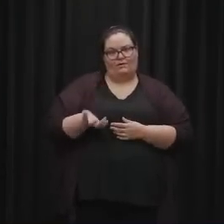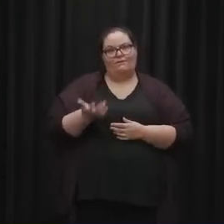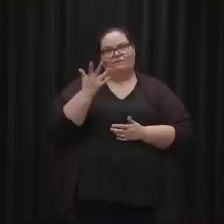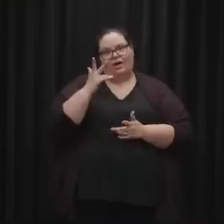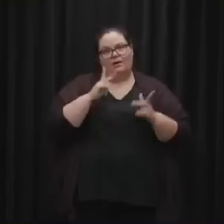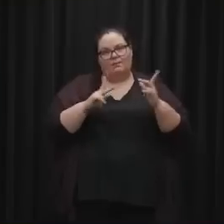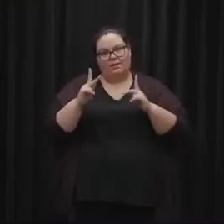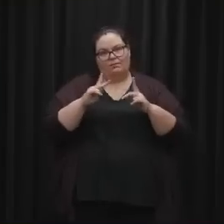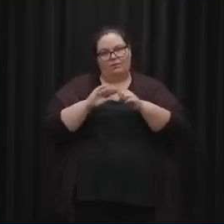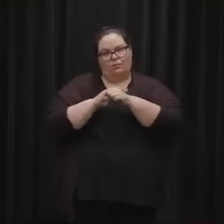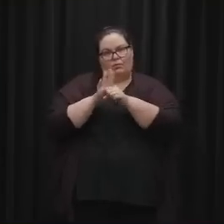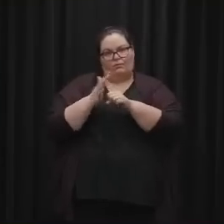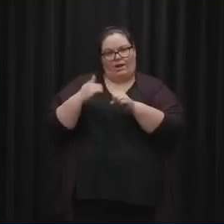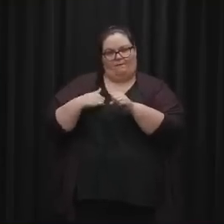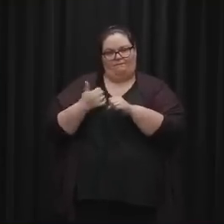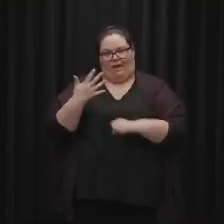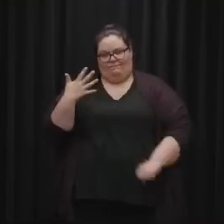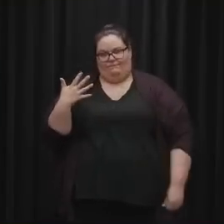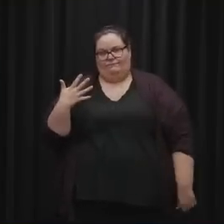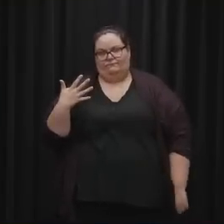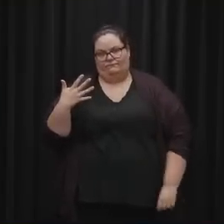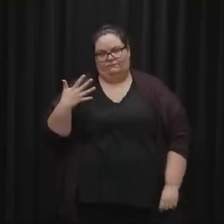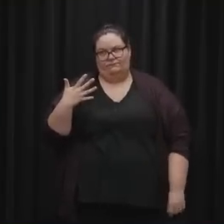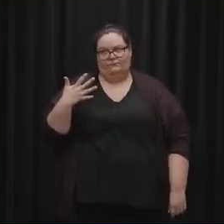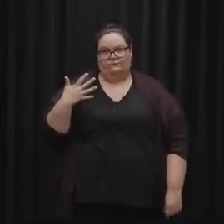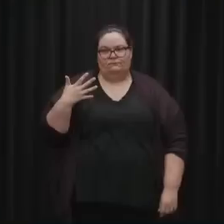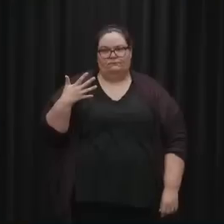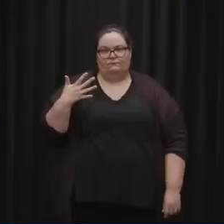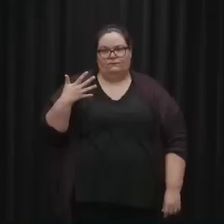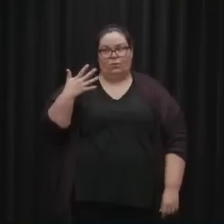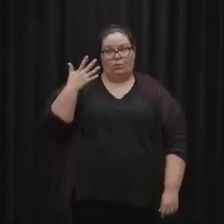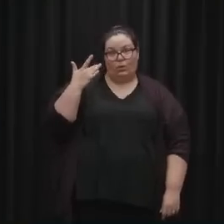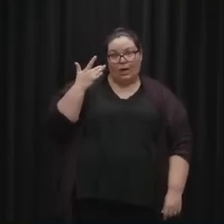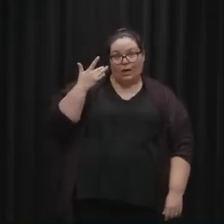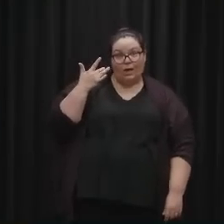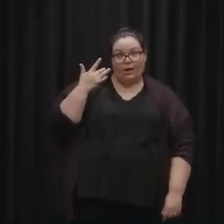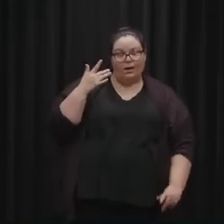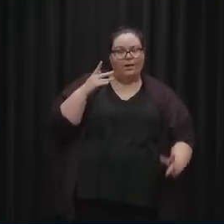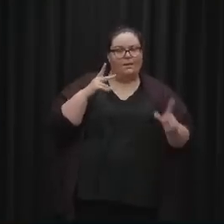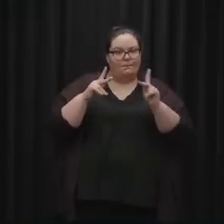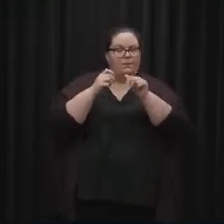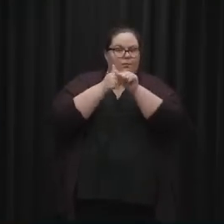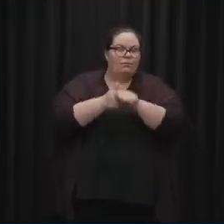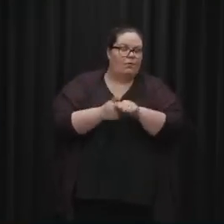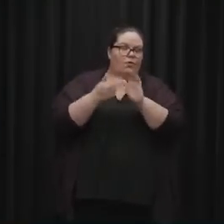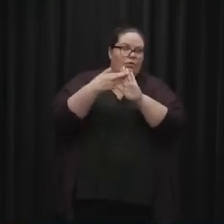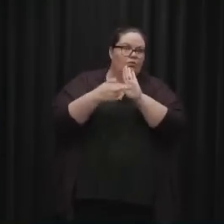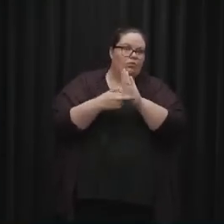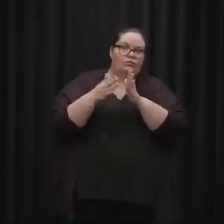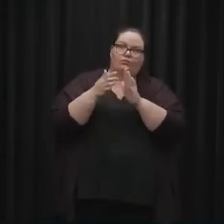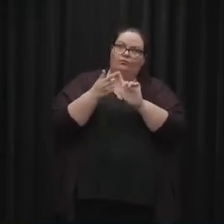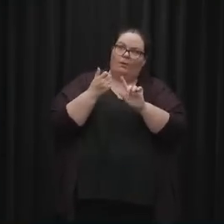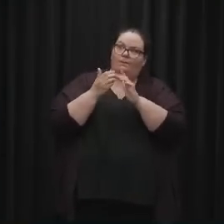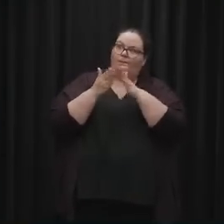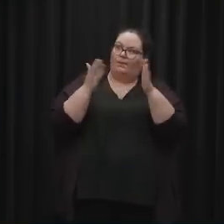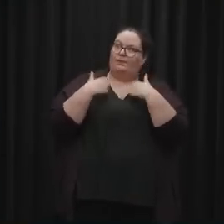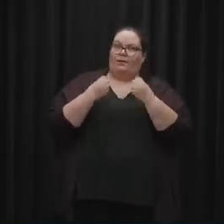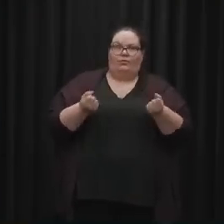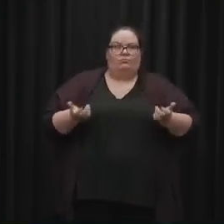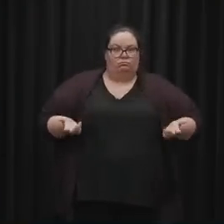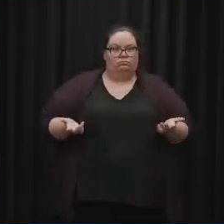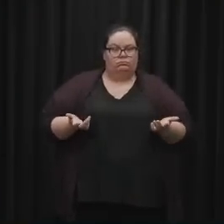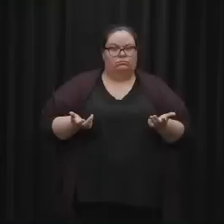today. The adherence, we believe that's a direct result of the adherence to the rules that public health have put in place over the last several